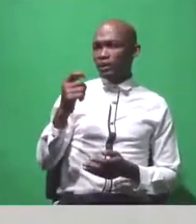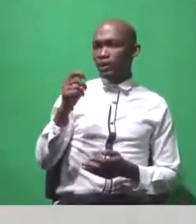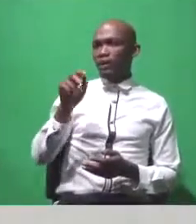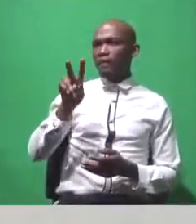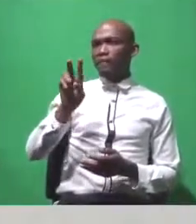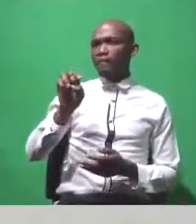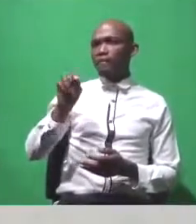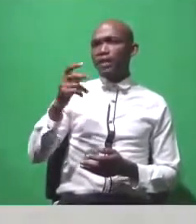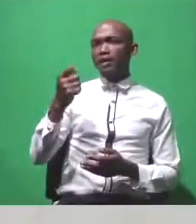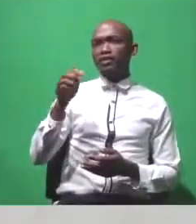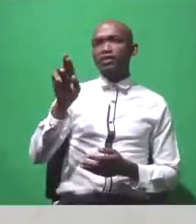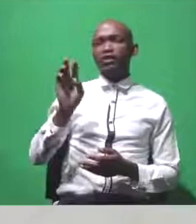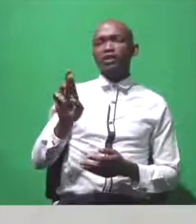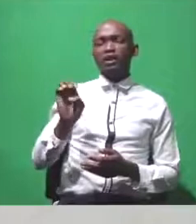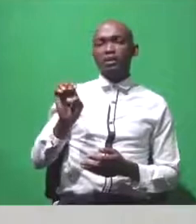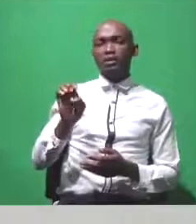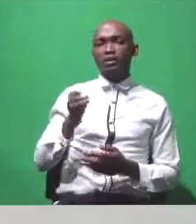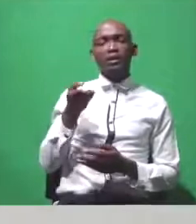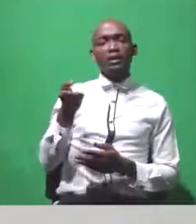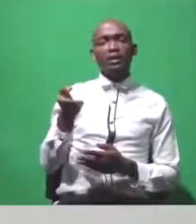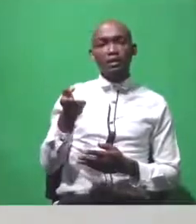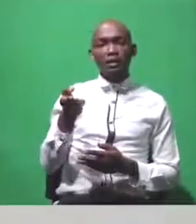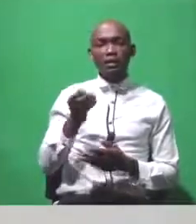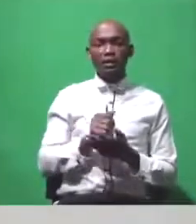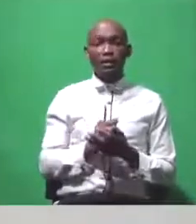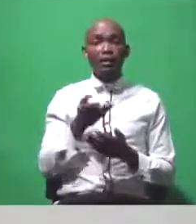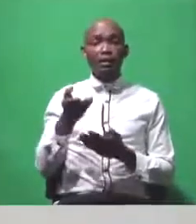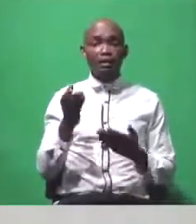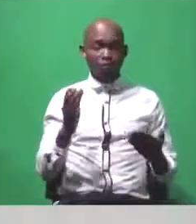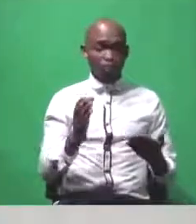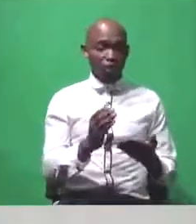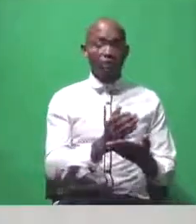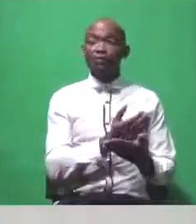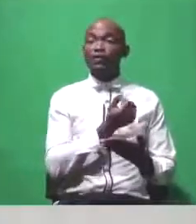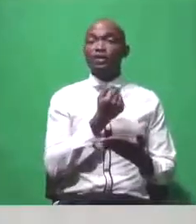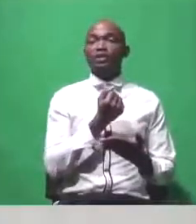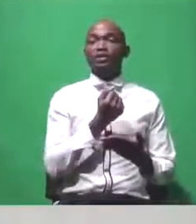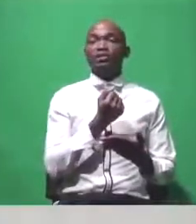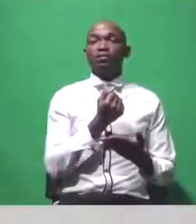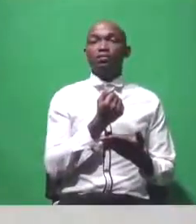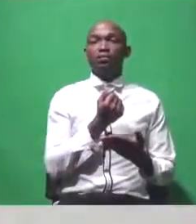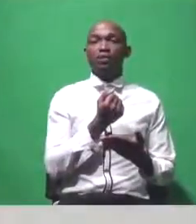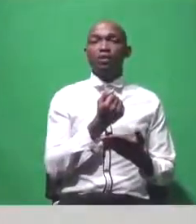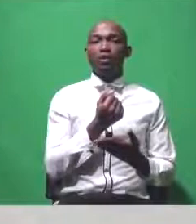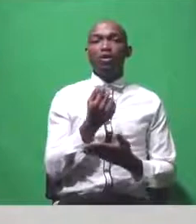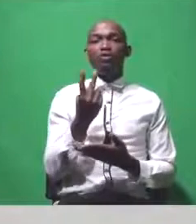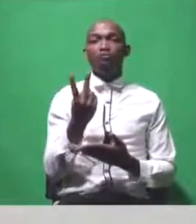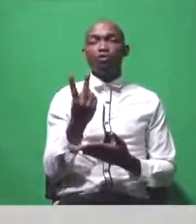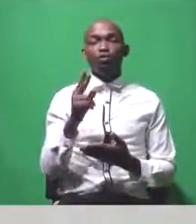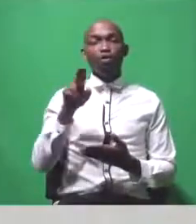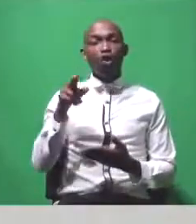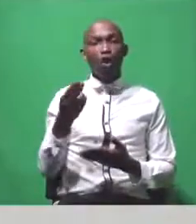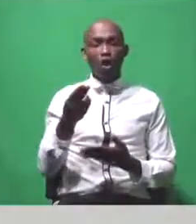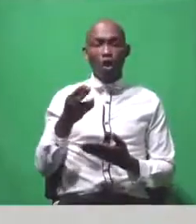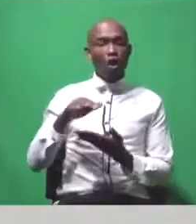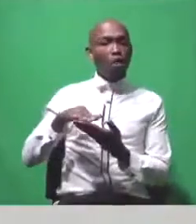When you say joint venture, is a mutual advantages of two or more